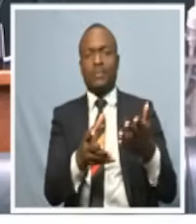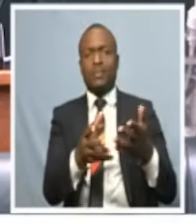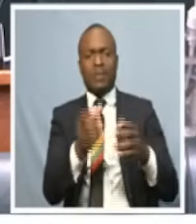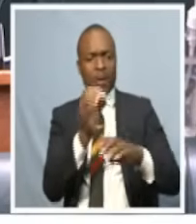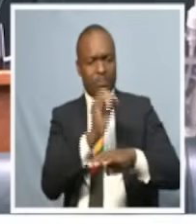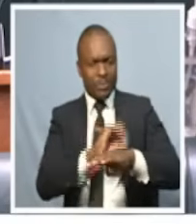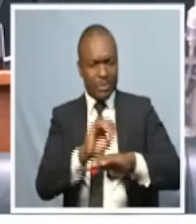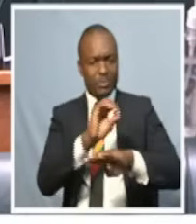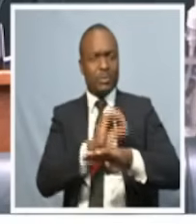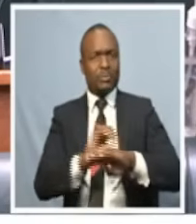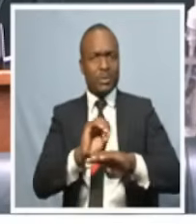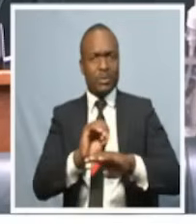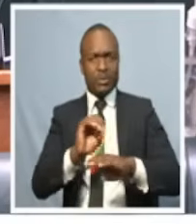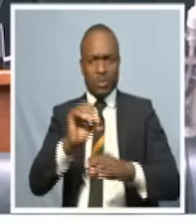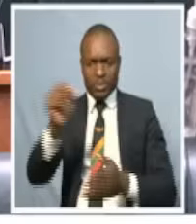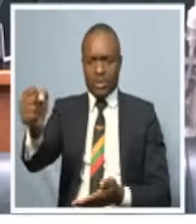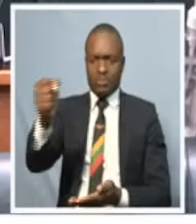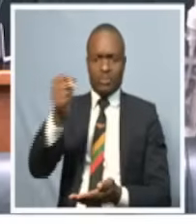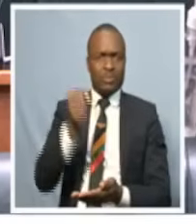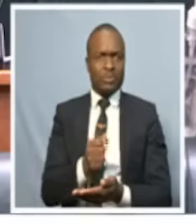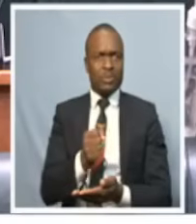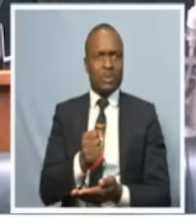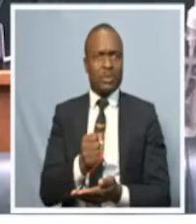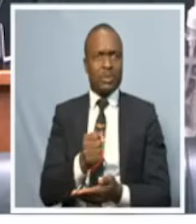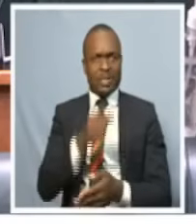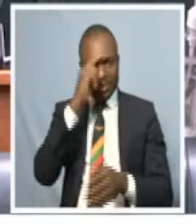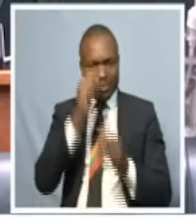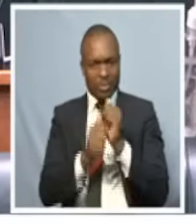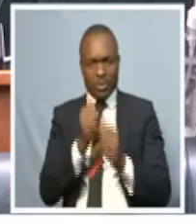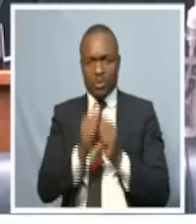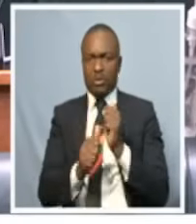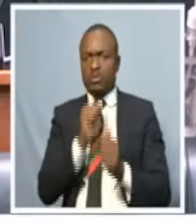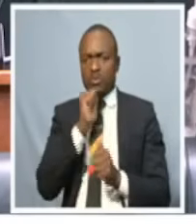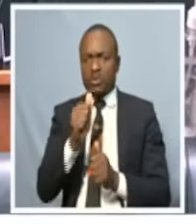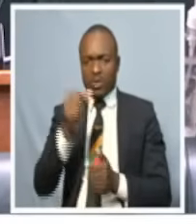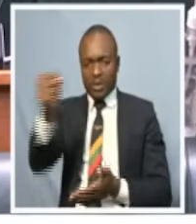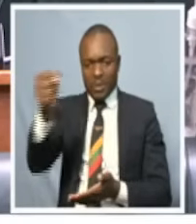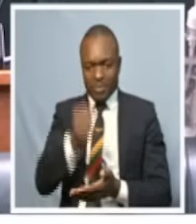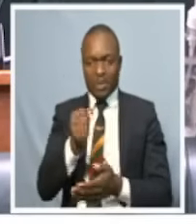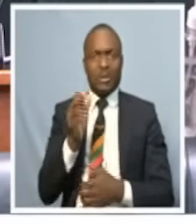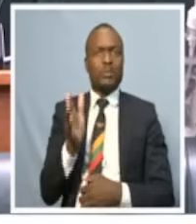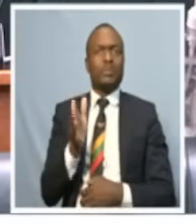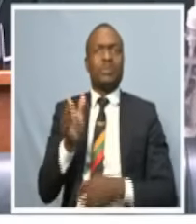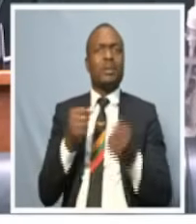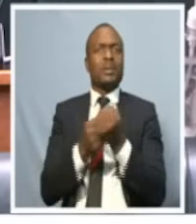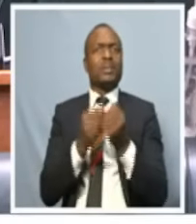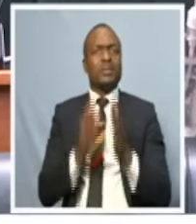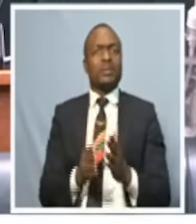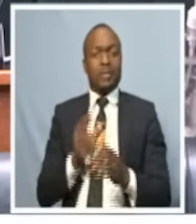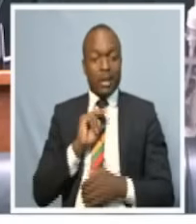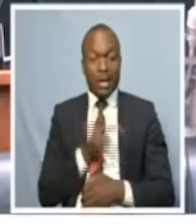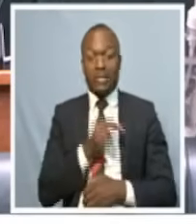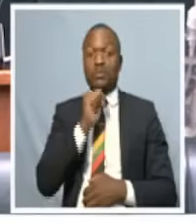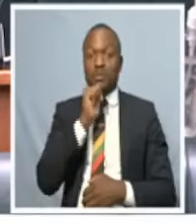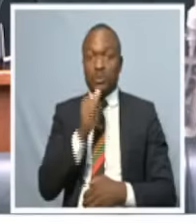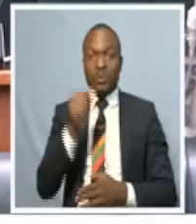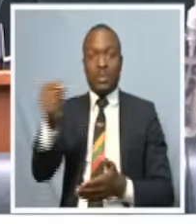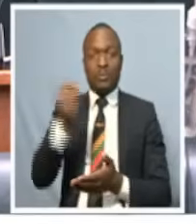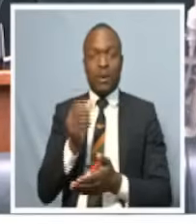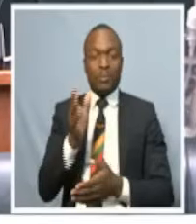the chance to be employed. Yes, we are not employing UPND cadres, Madam Speaker. We are